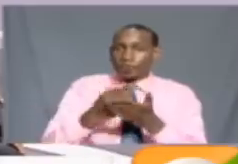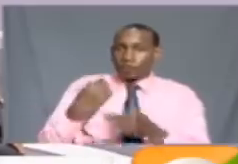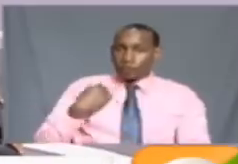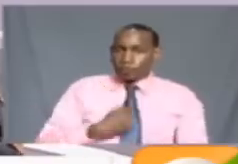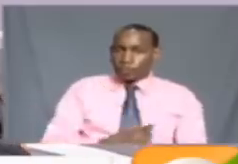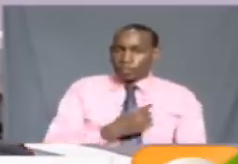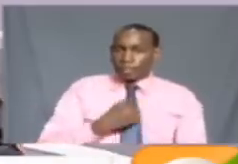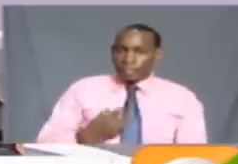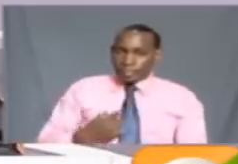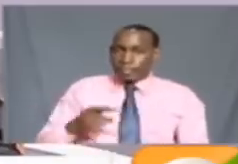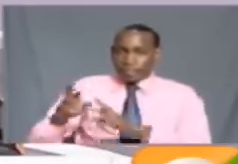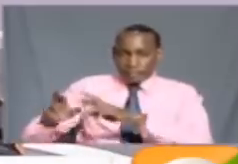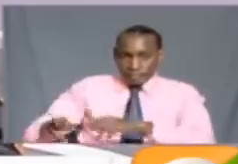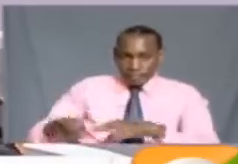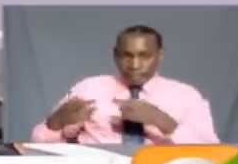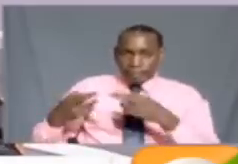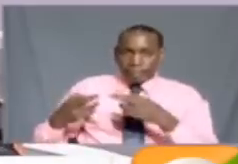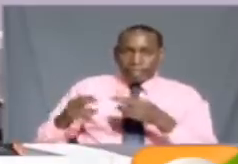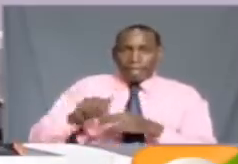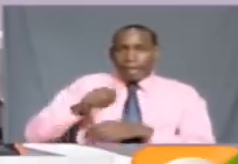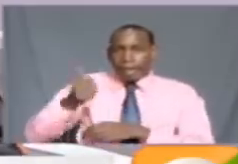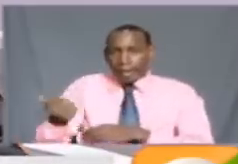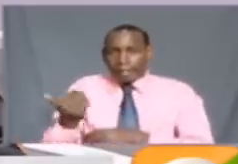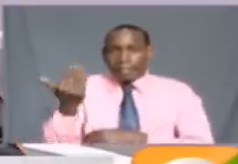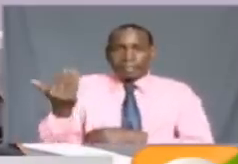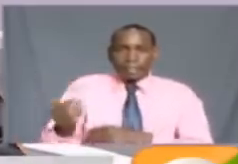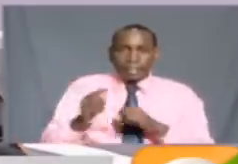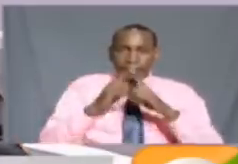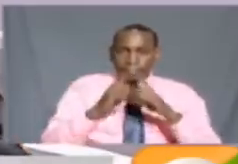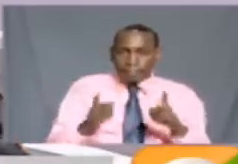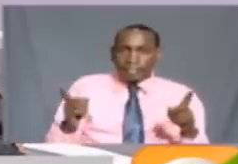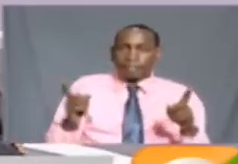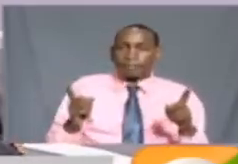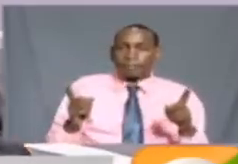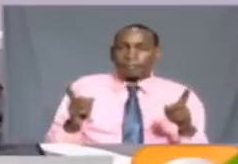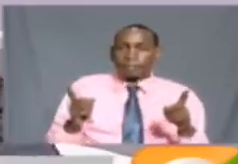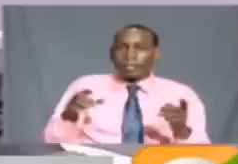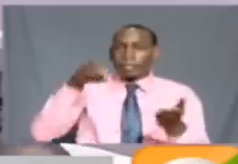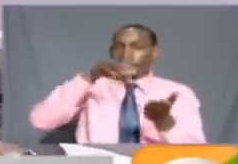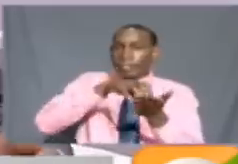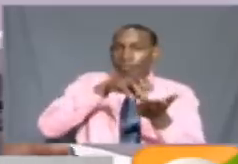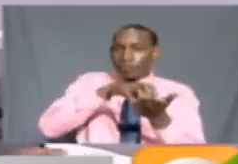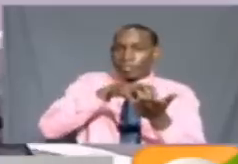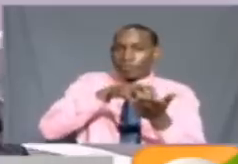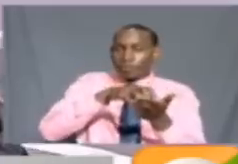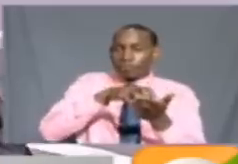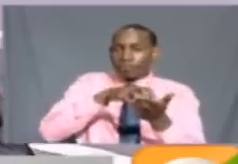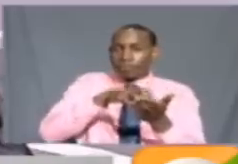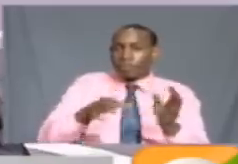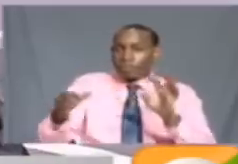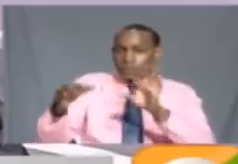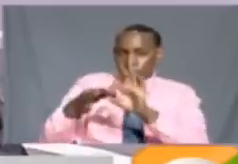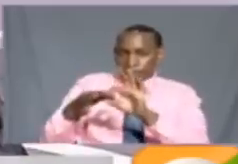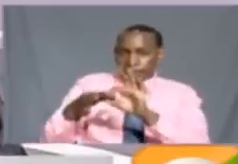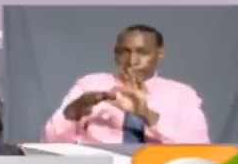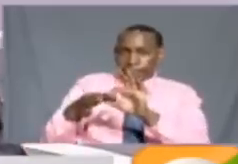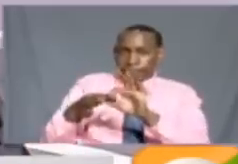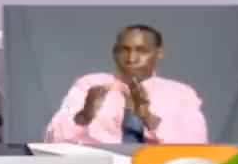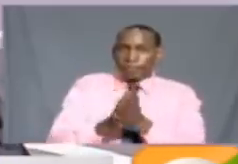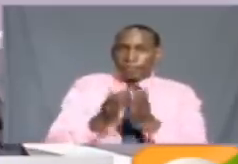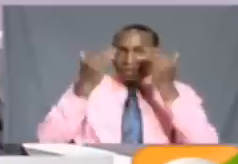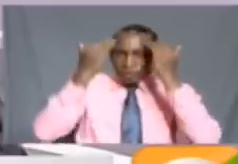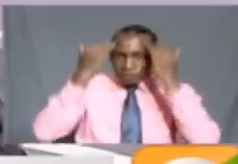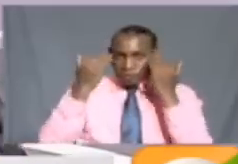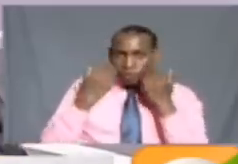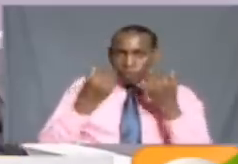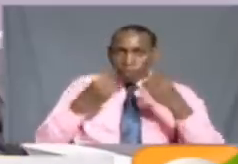of defilement of another child, but because of the circumstances around it, the judicial